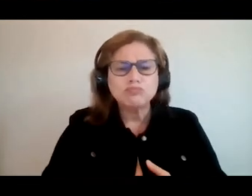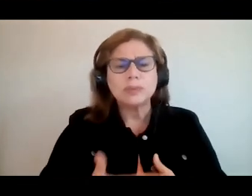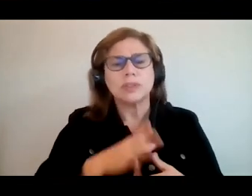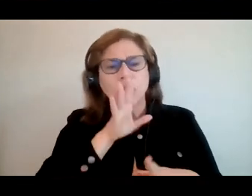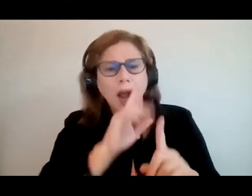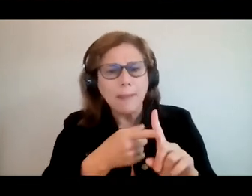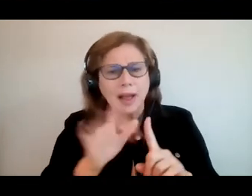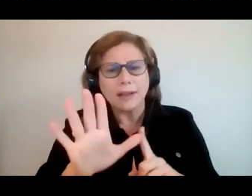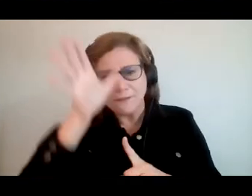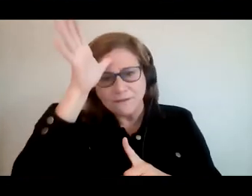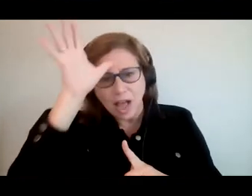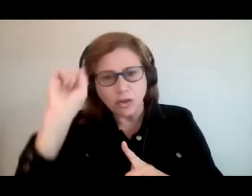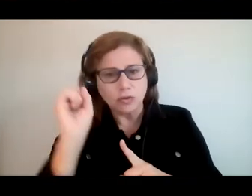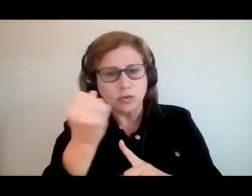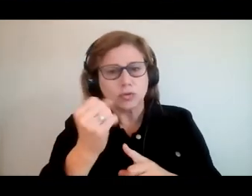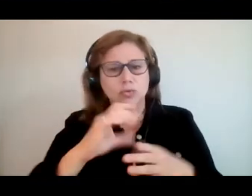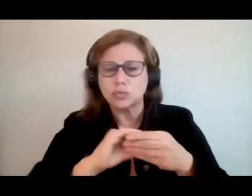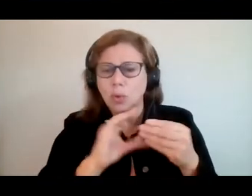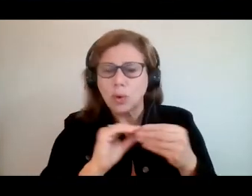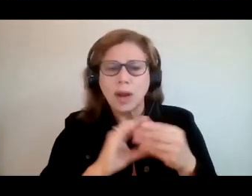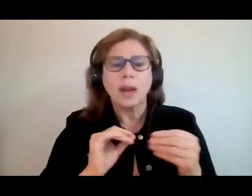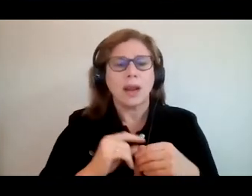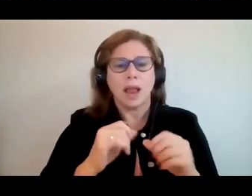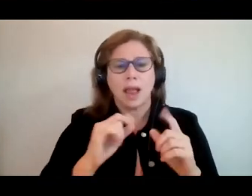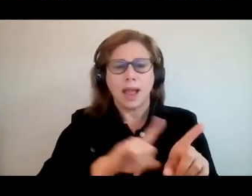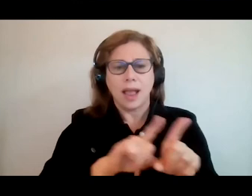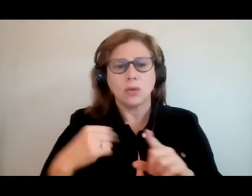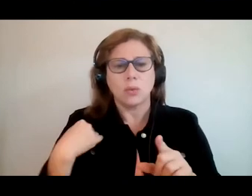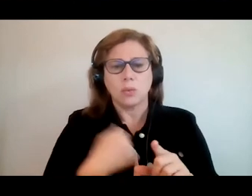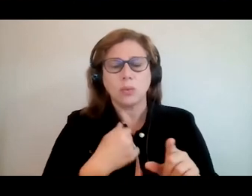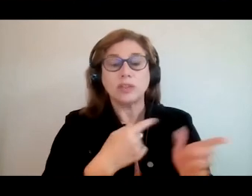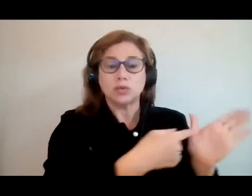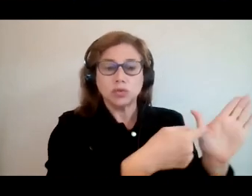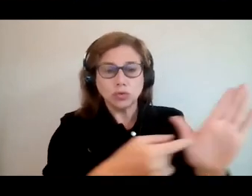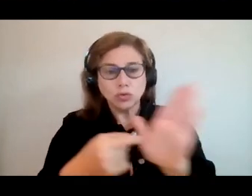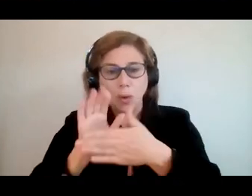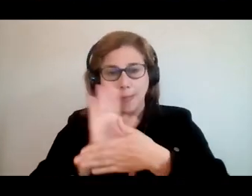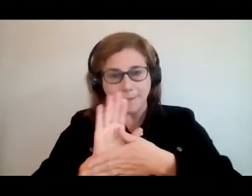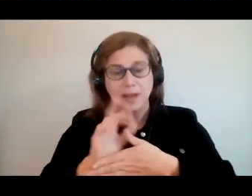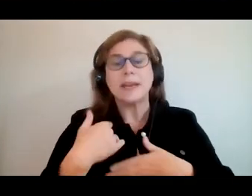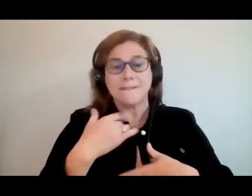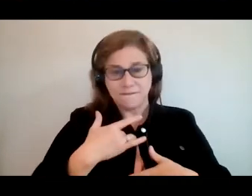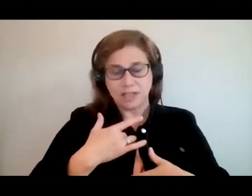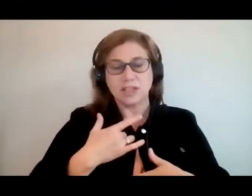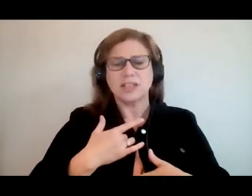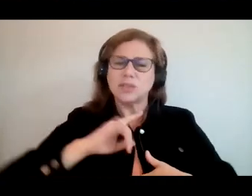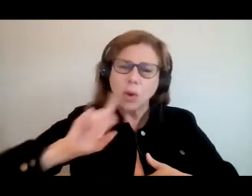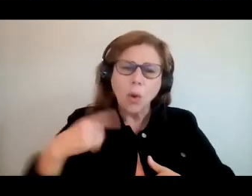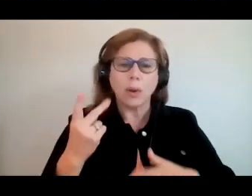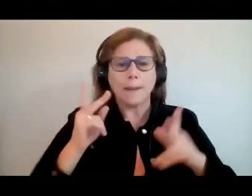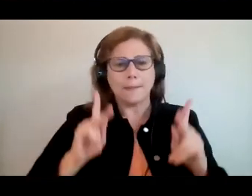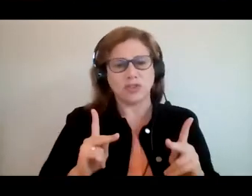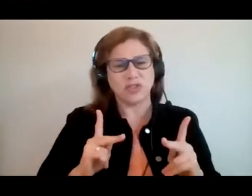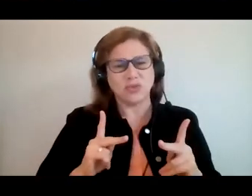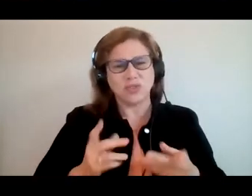about his father's story, because we reveal in the film that he does feel that he is the only person carrying his father's story and